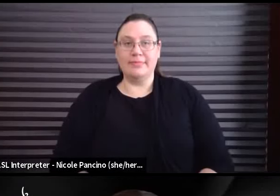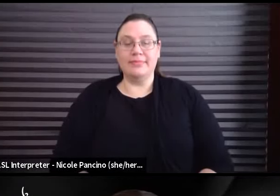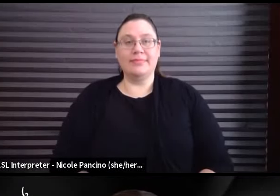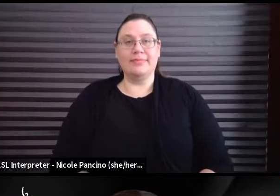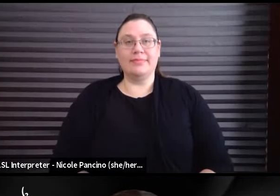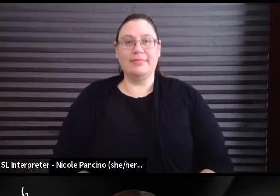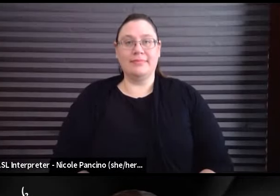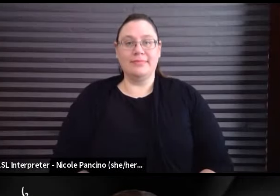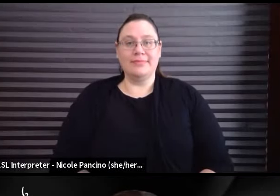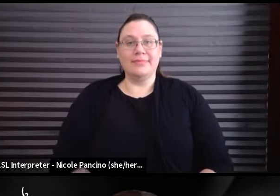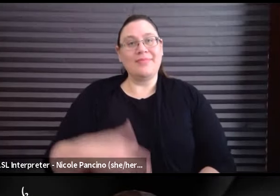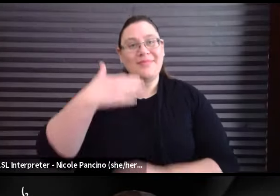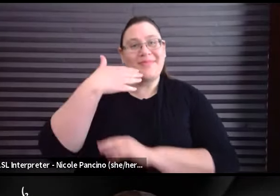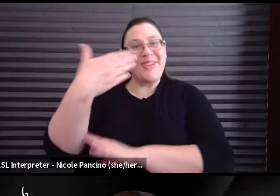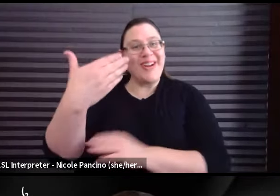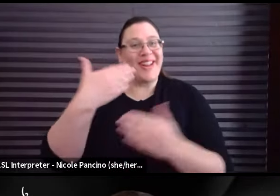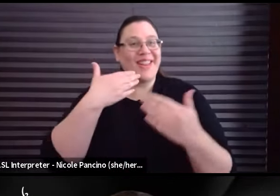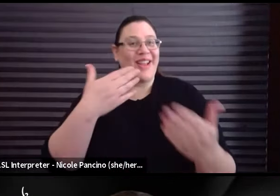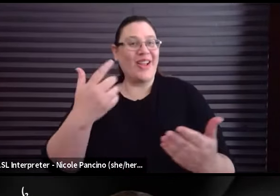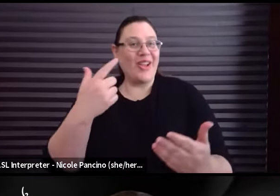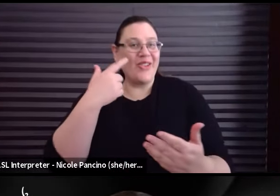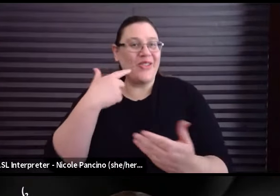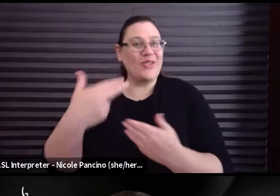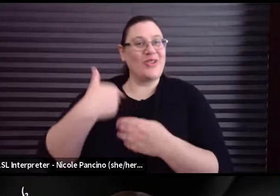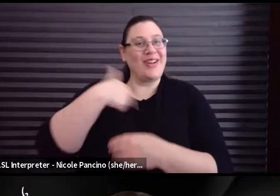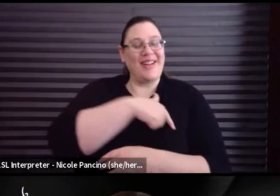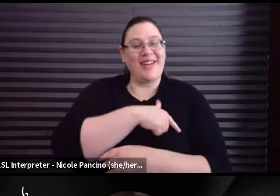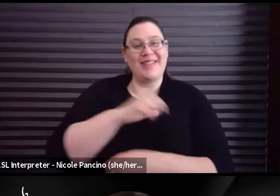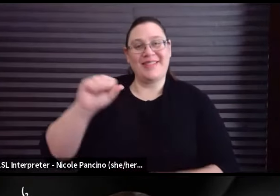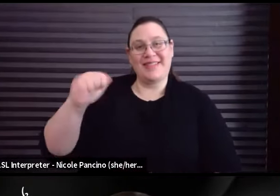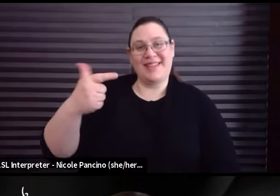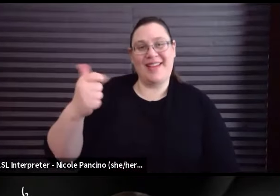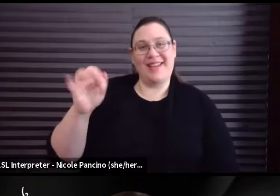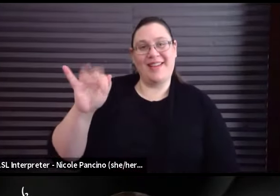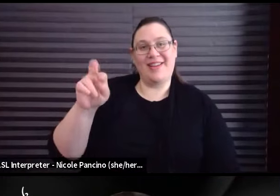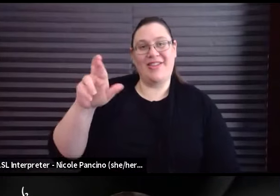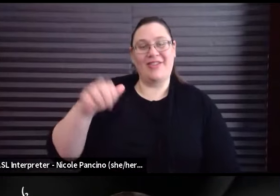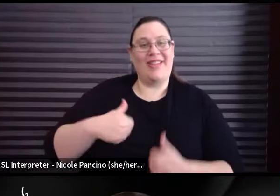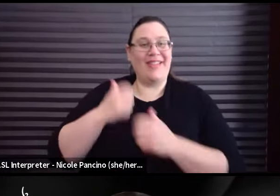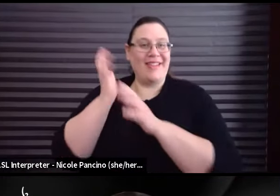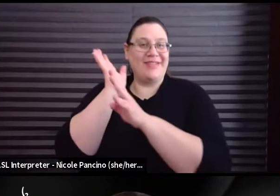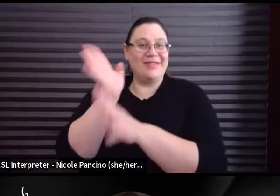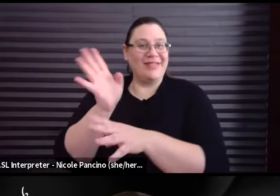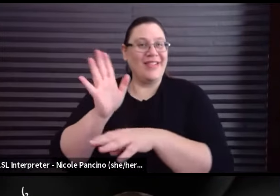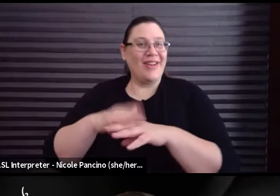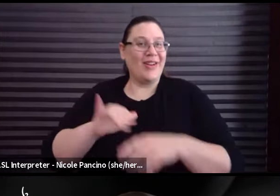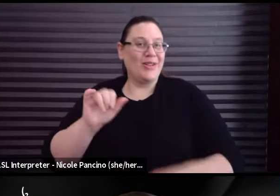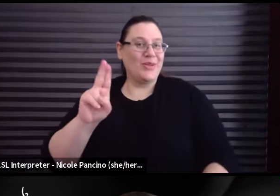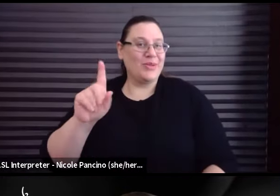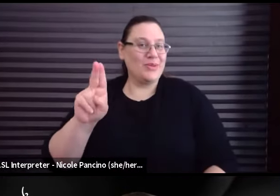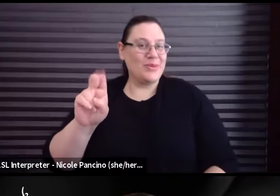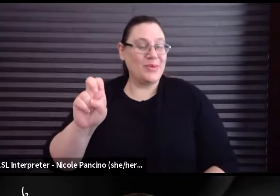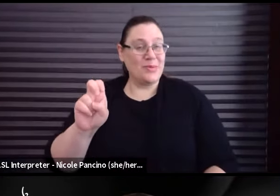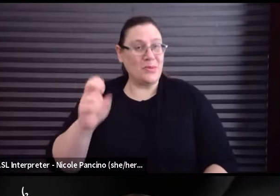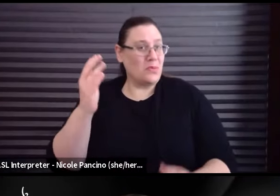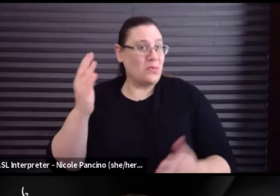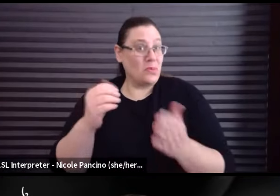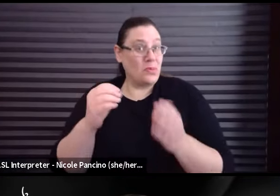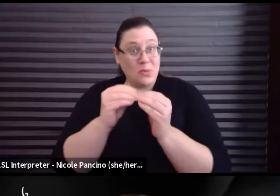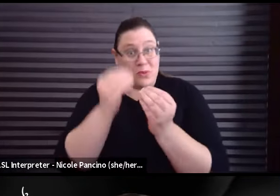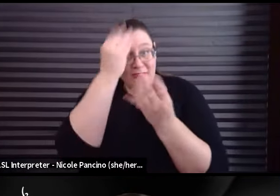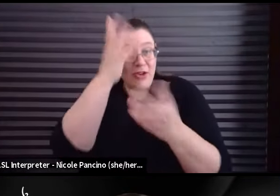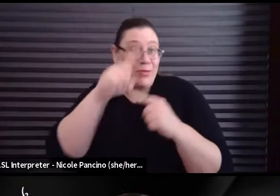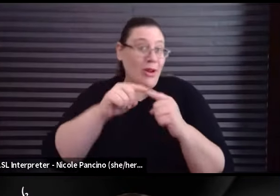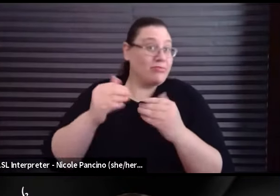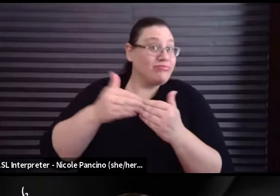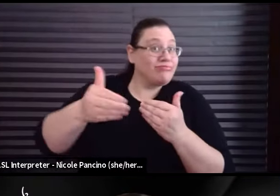Good morning. Thank you for joining us on this SAG-AFTRA live stream on YouTube. To stay informed about all of our live stream and video events,